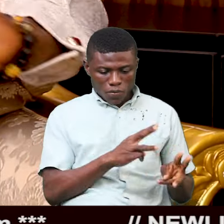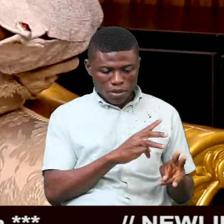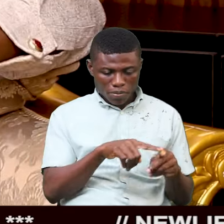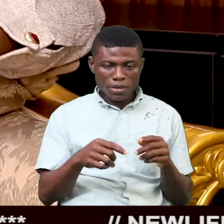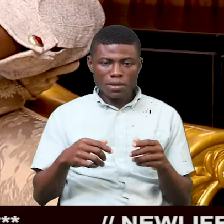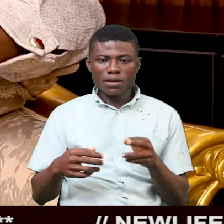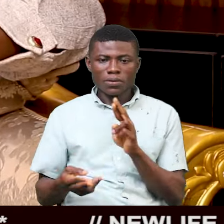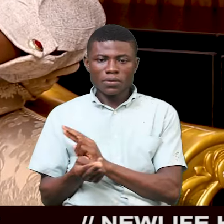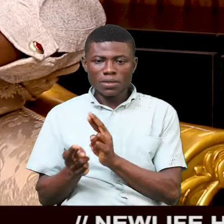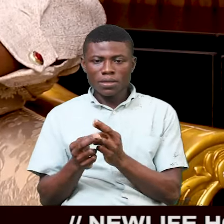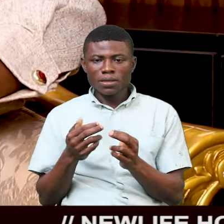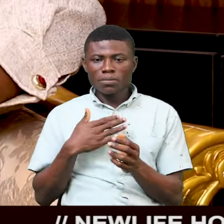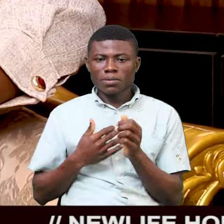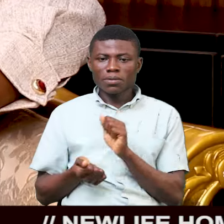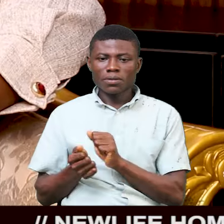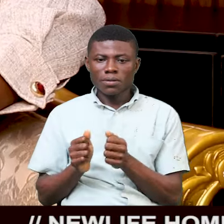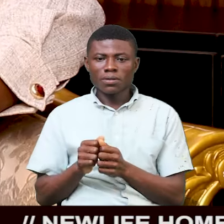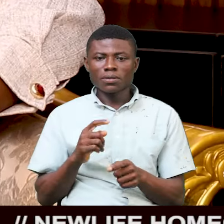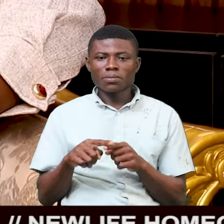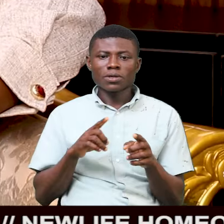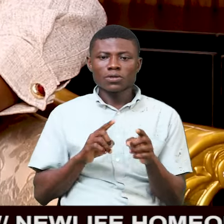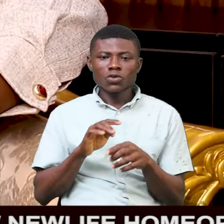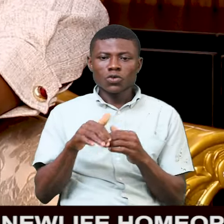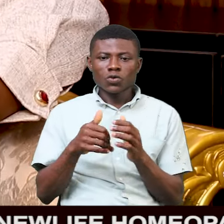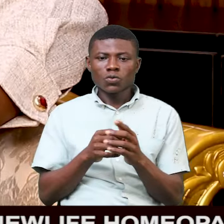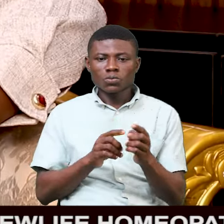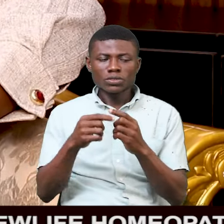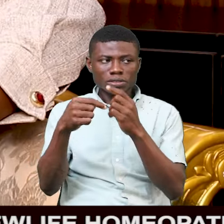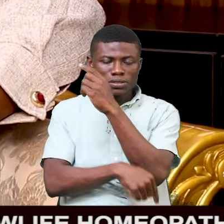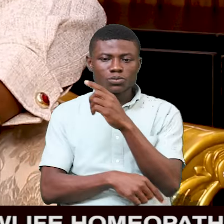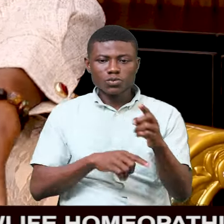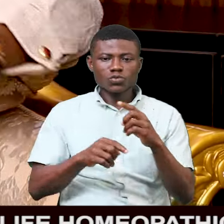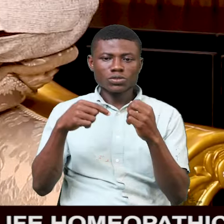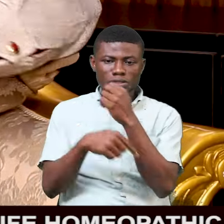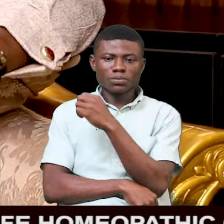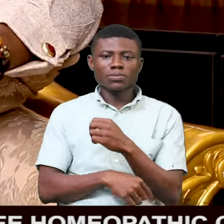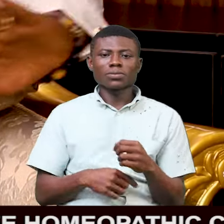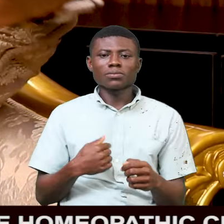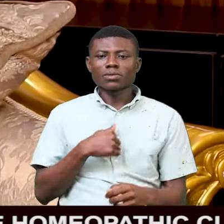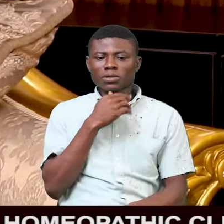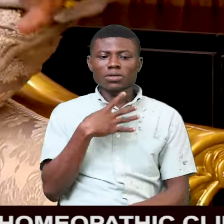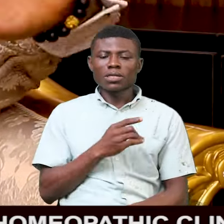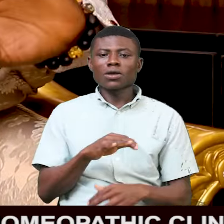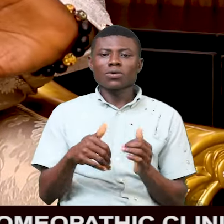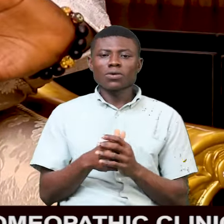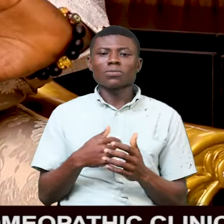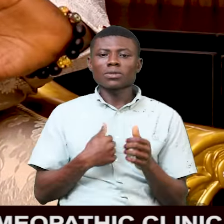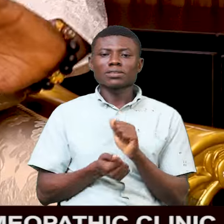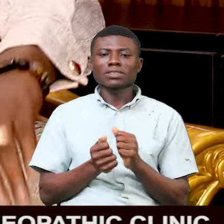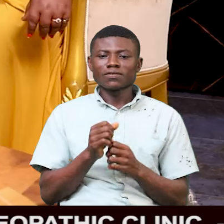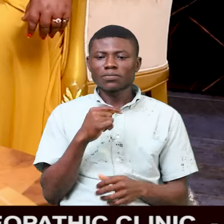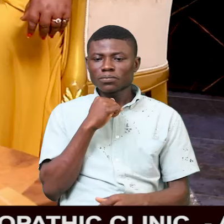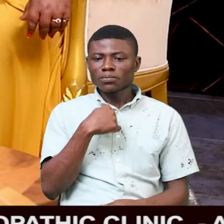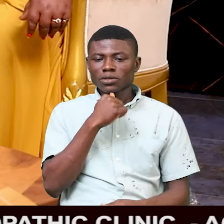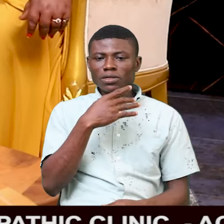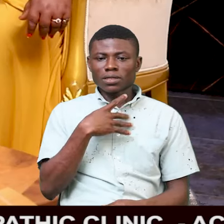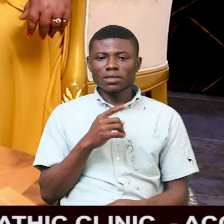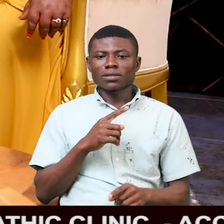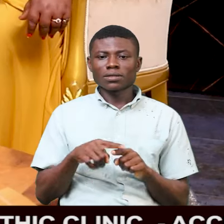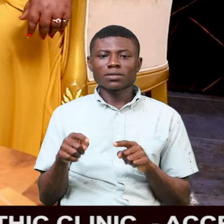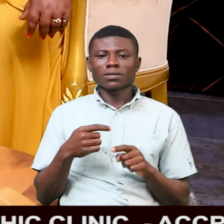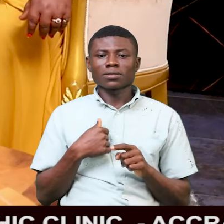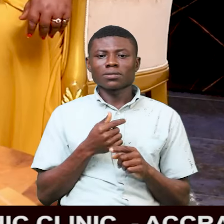changed. Yeah. One thing about me is me ya, me ye do musuko. Okay. Me pensua. Me pe. So